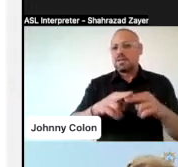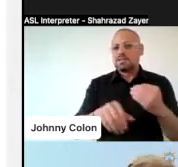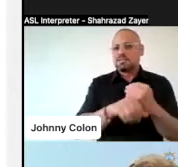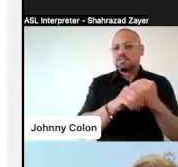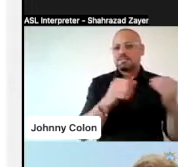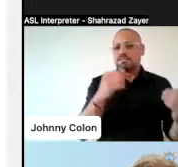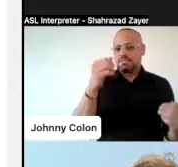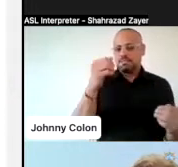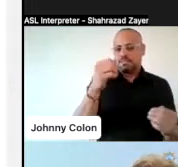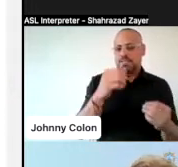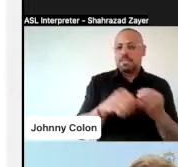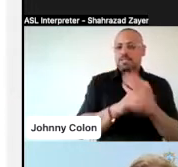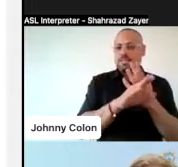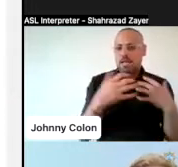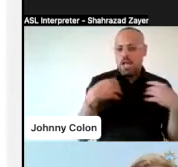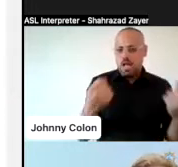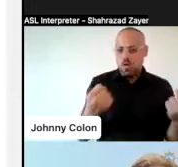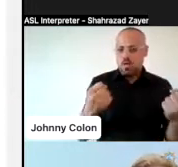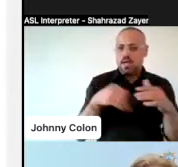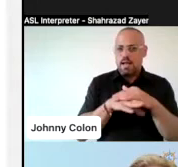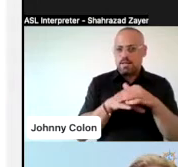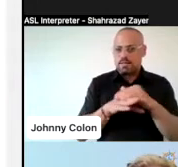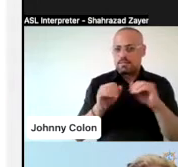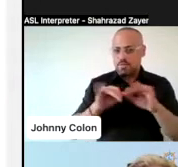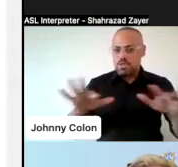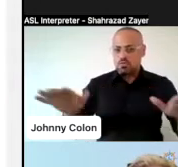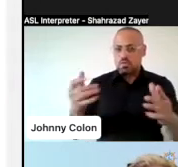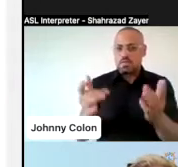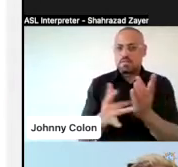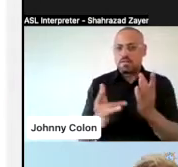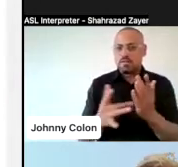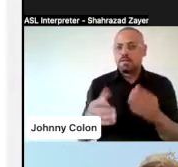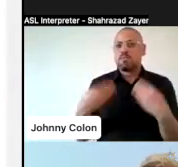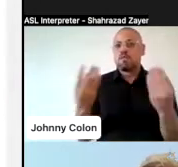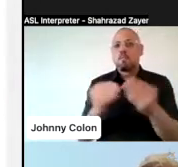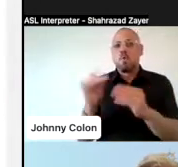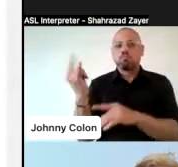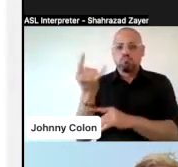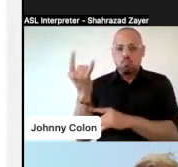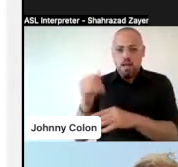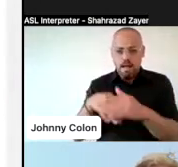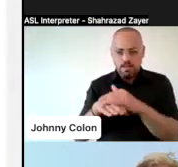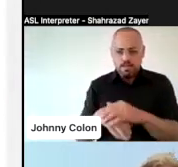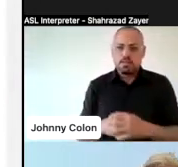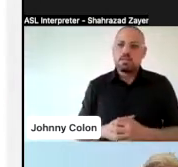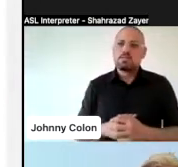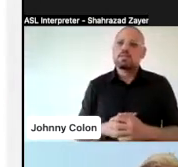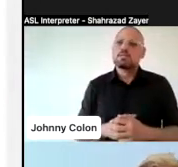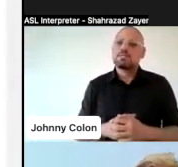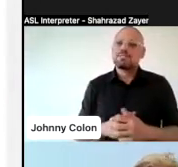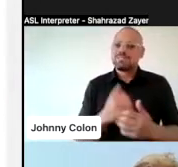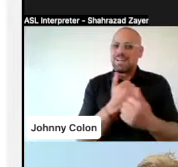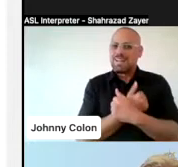access, distribute technology, and provide more broadband access. I love this